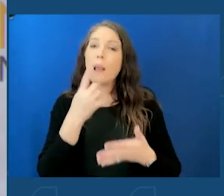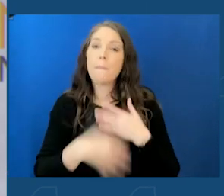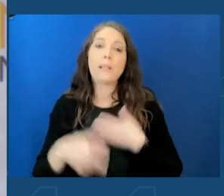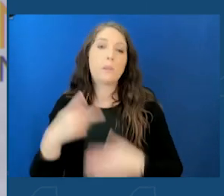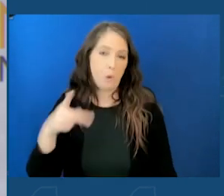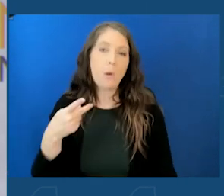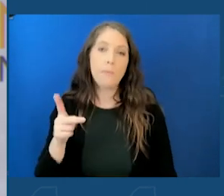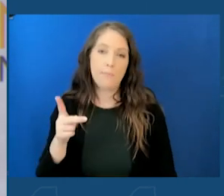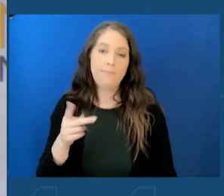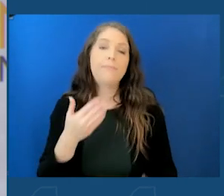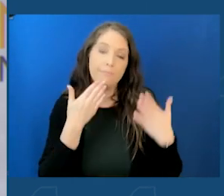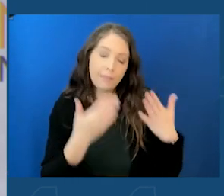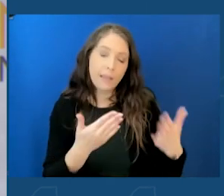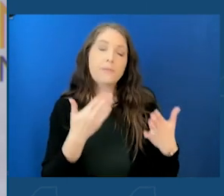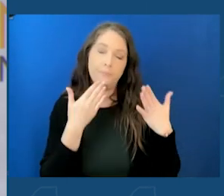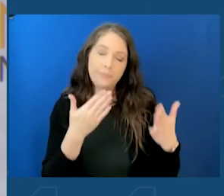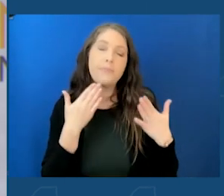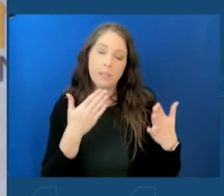much.